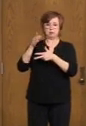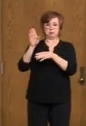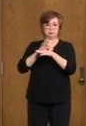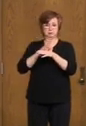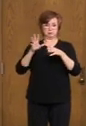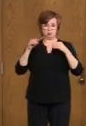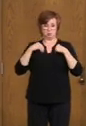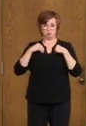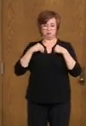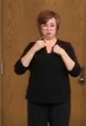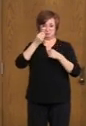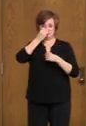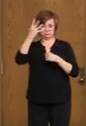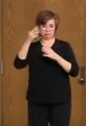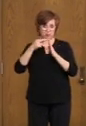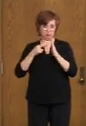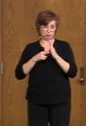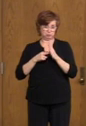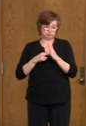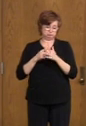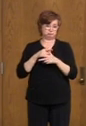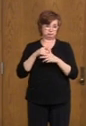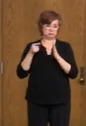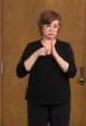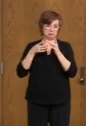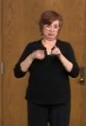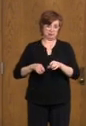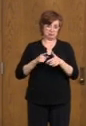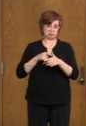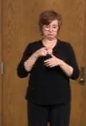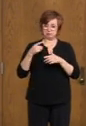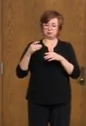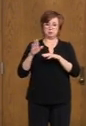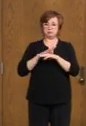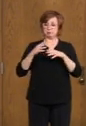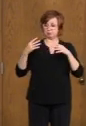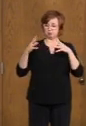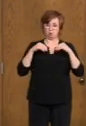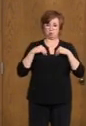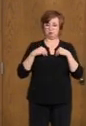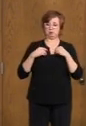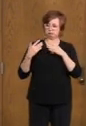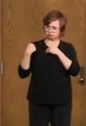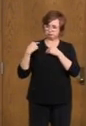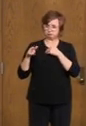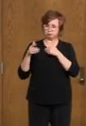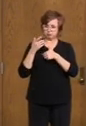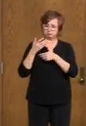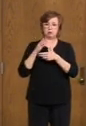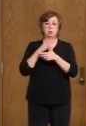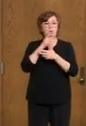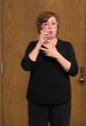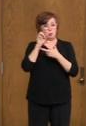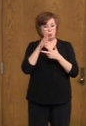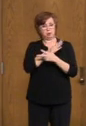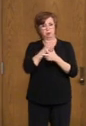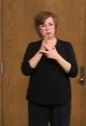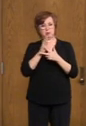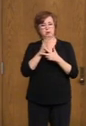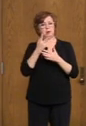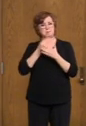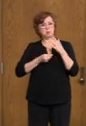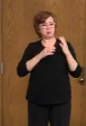those situations do happen, where really the onus is on the business owner. The second is, both the business owner and patrons are not